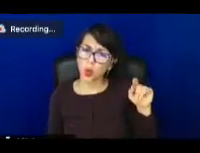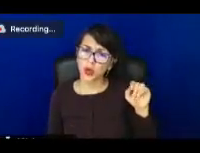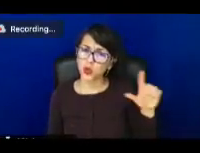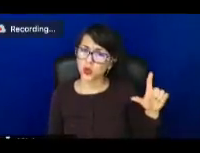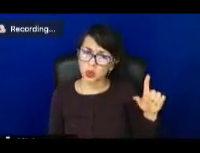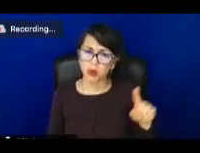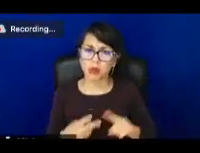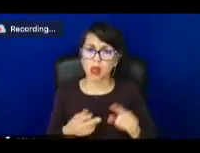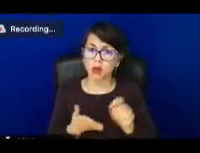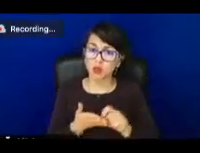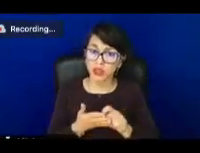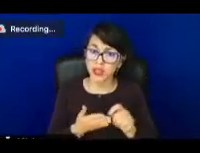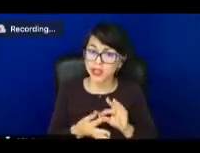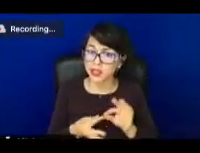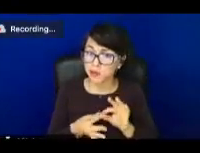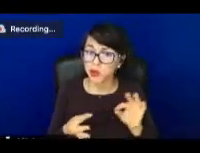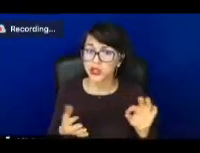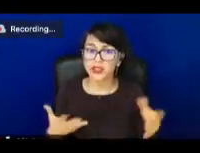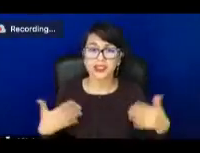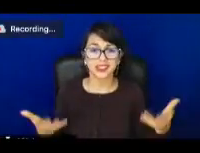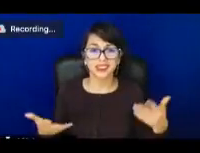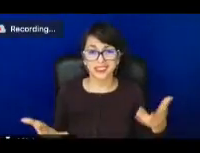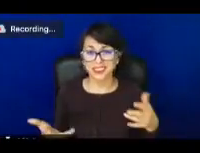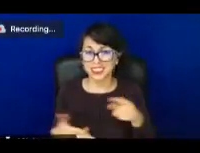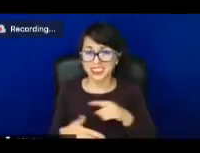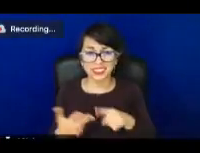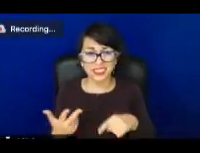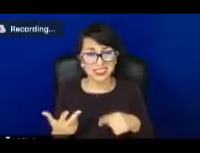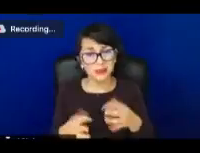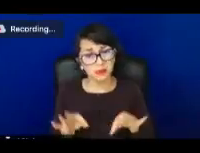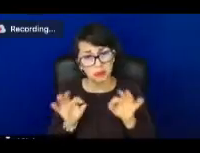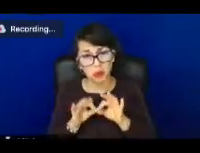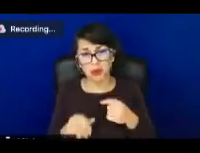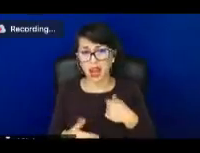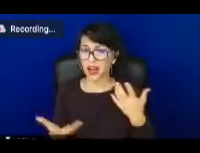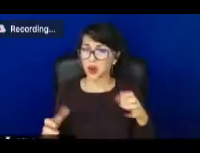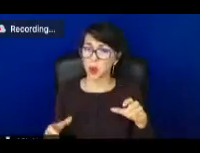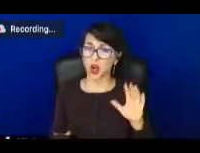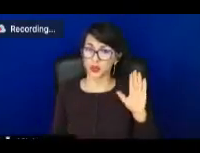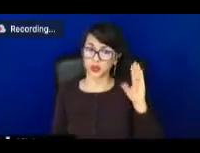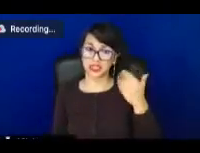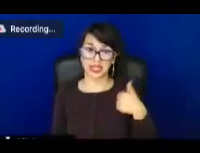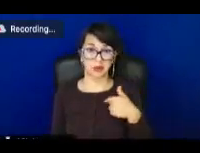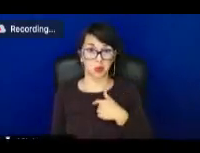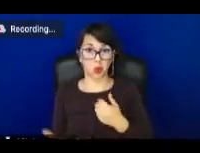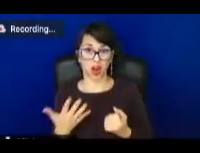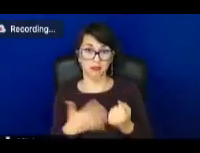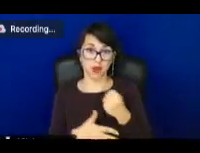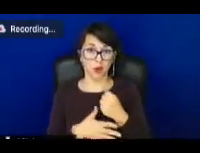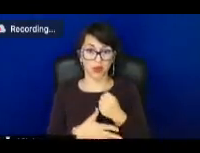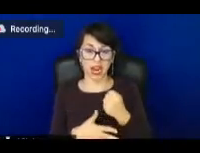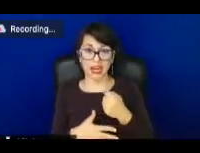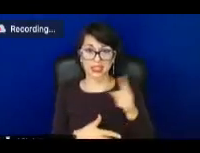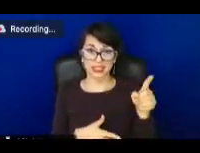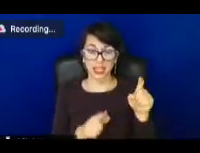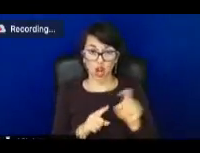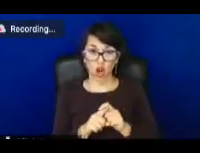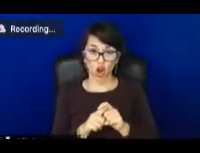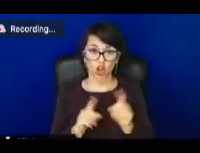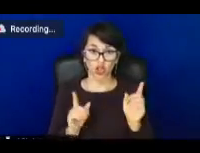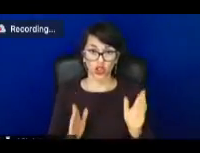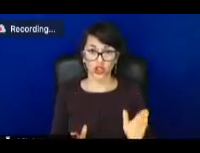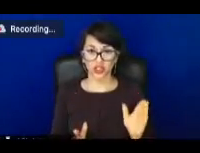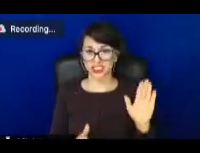written input, because I don't want it to appear that we're adding some additional weight because of those that have called